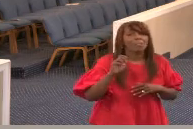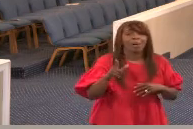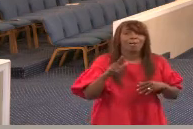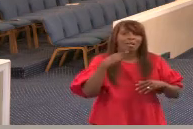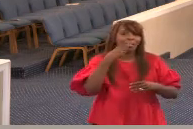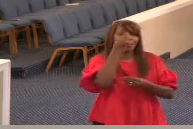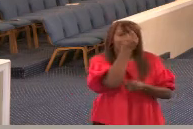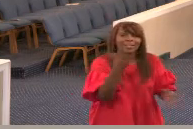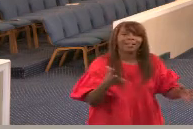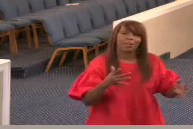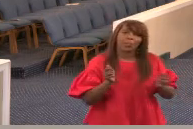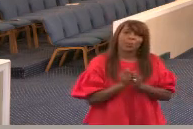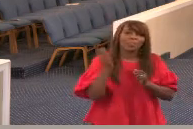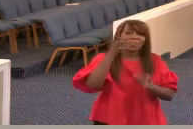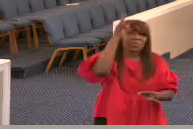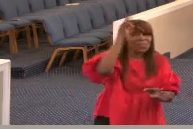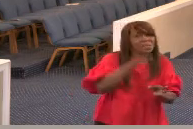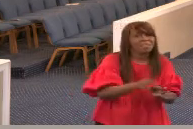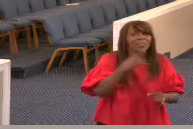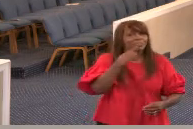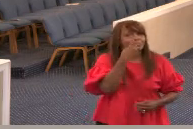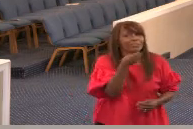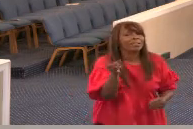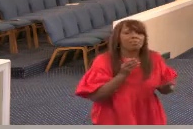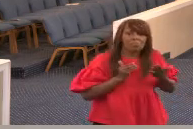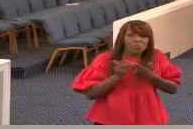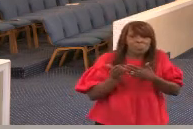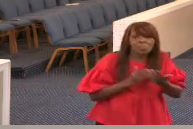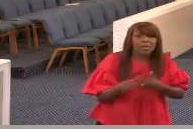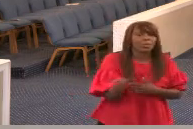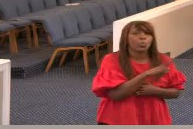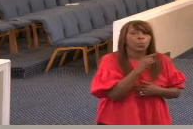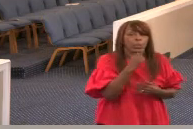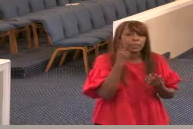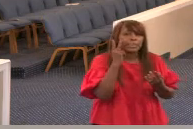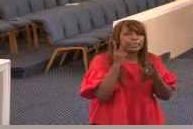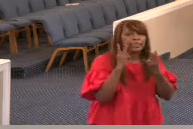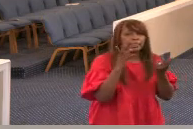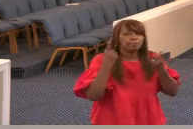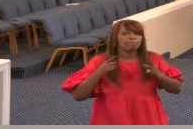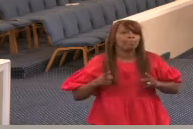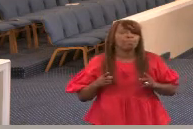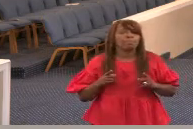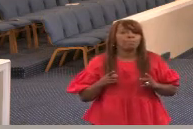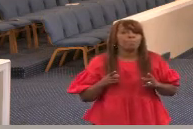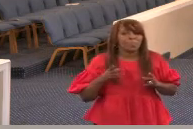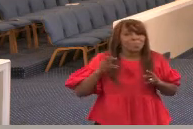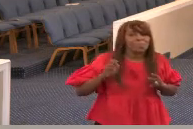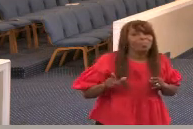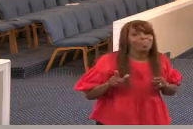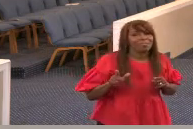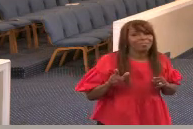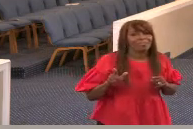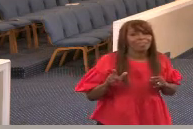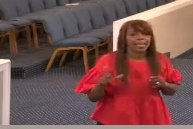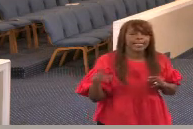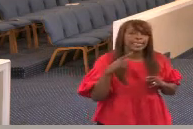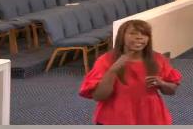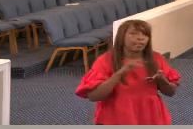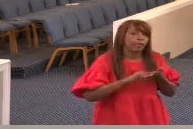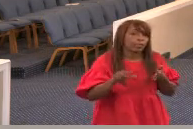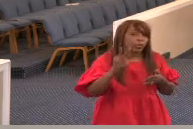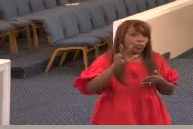able to speak with faith and conviction regardless of his Kodak moment, how things appear to be. It says by